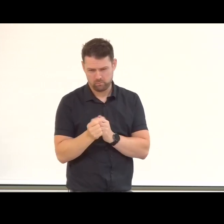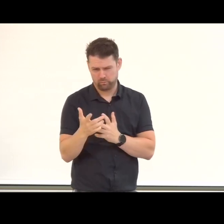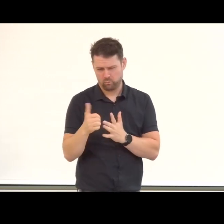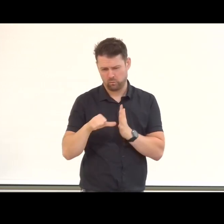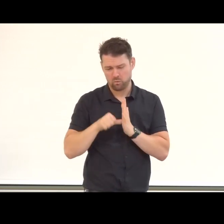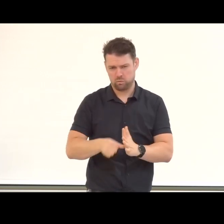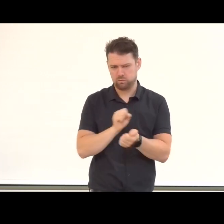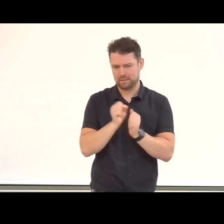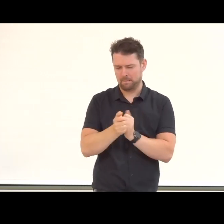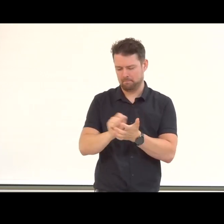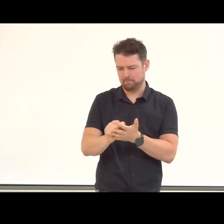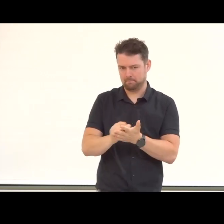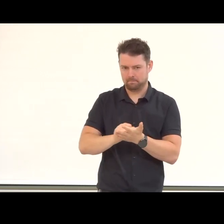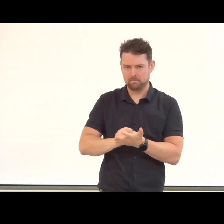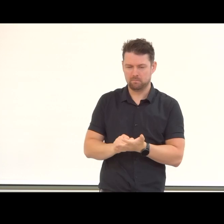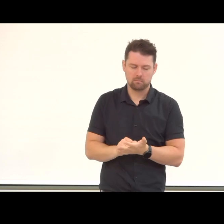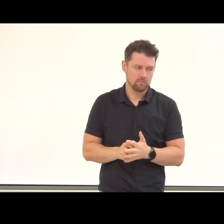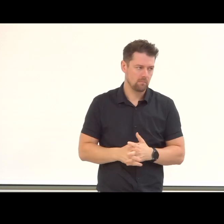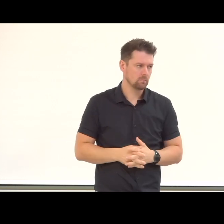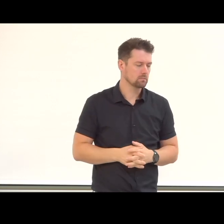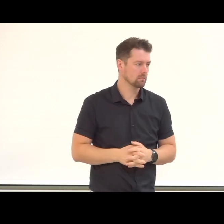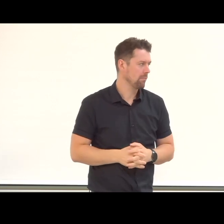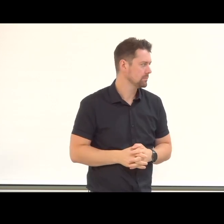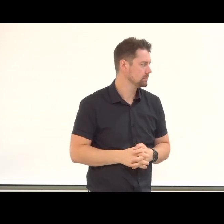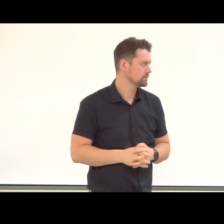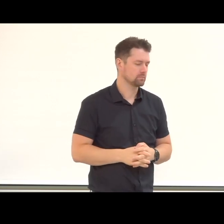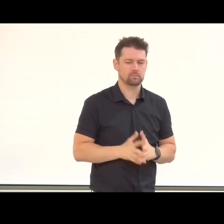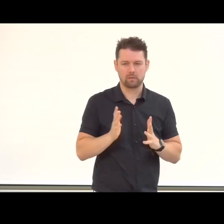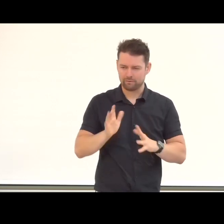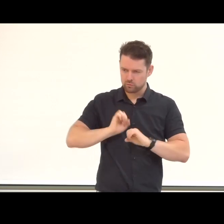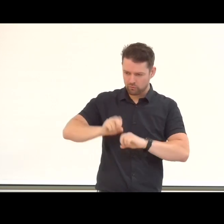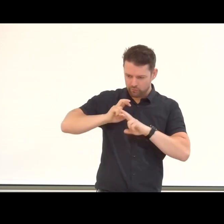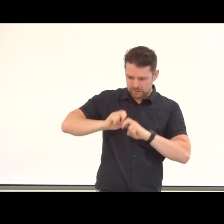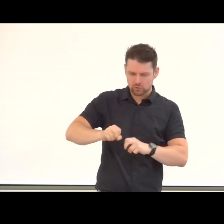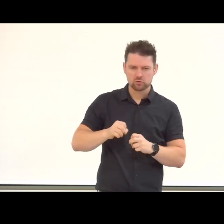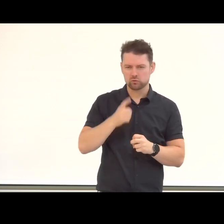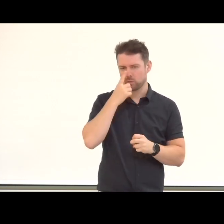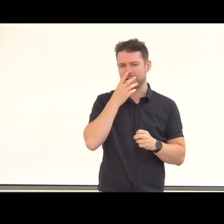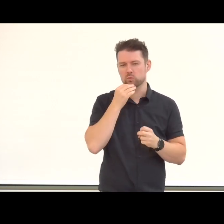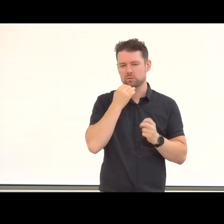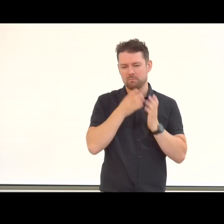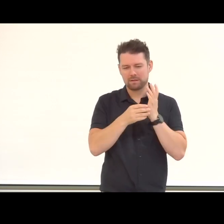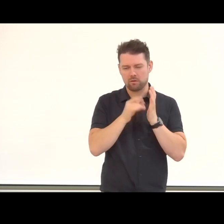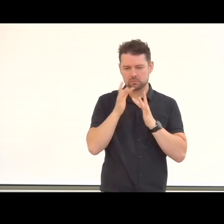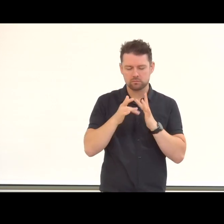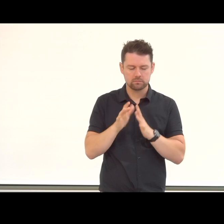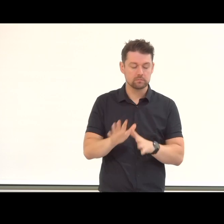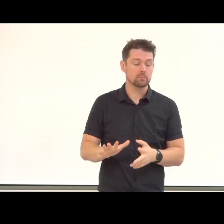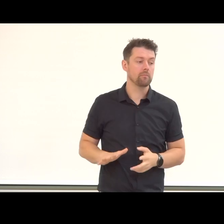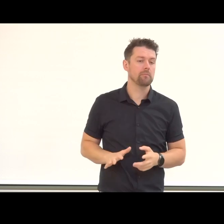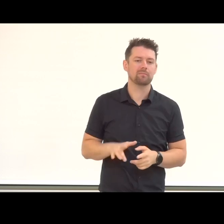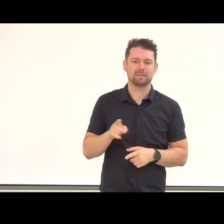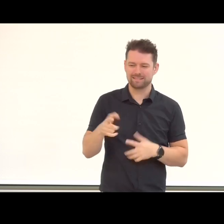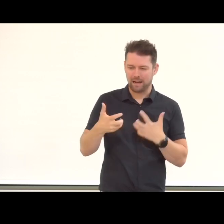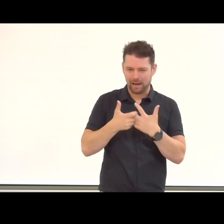fill out this exam on their own time, so to do also their own research. They are allowed to use all the material. Because the point is that they deal